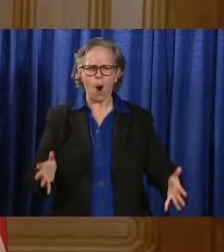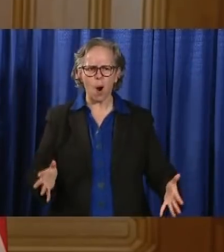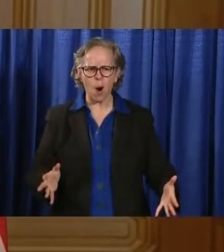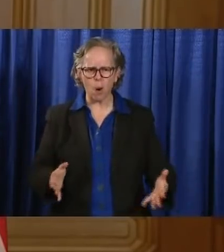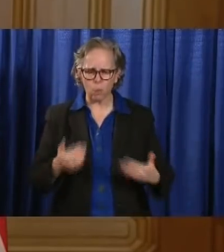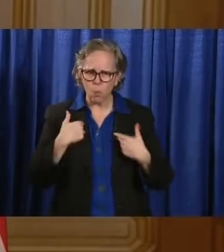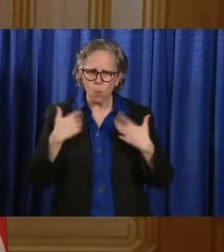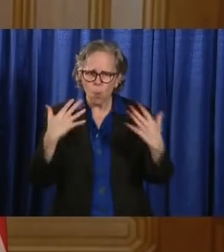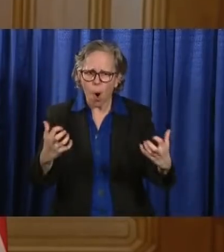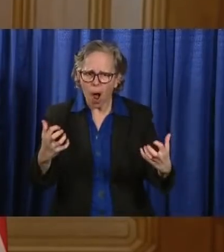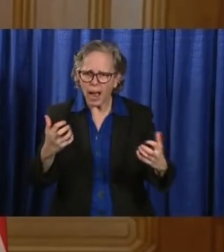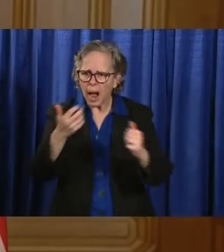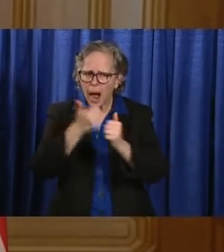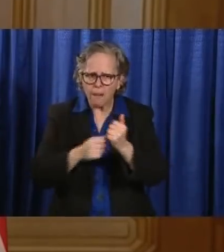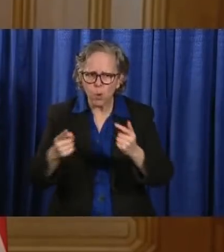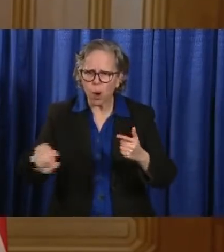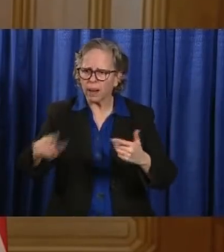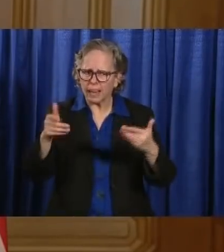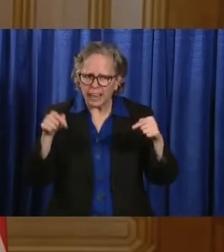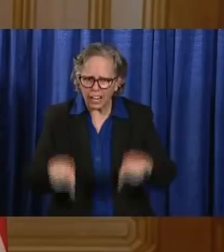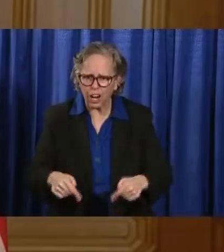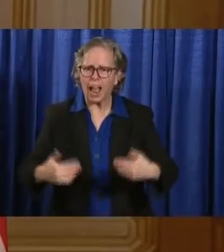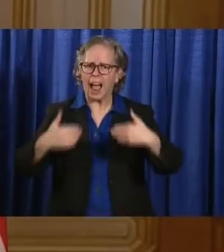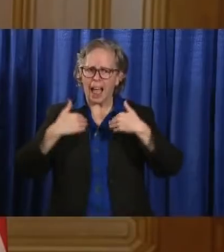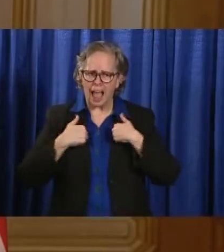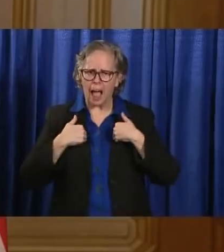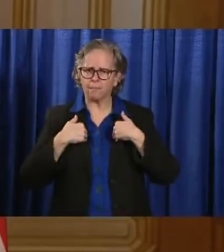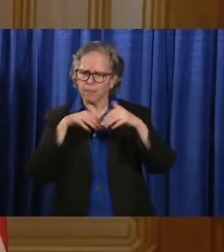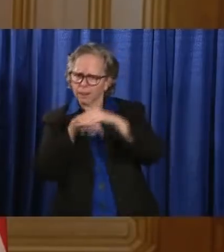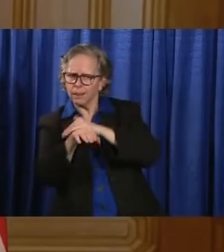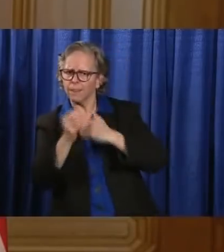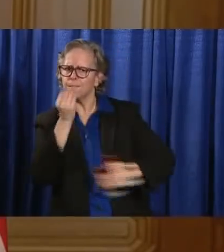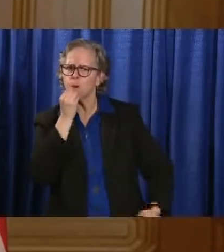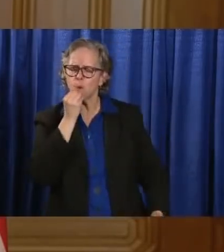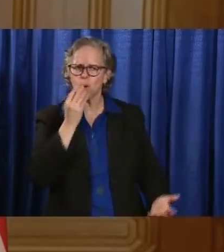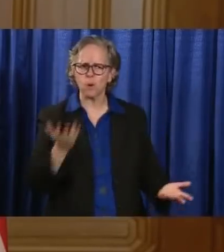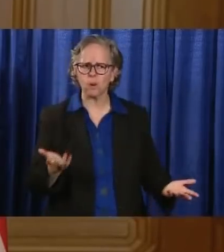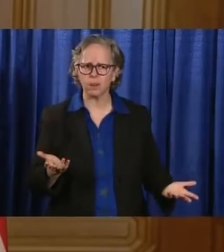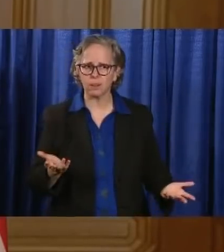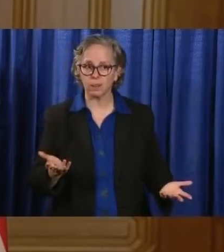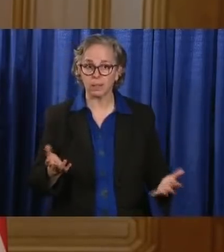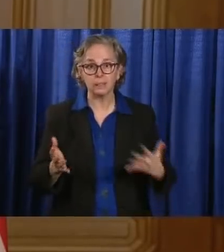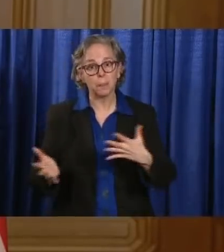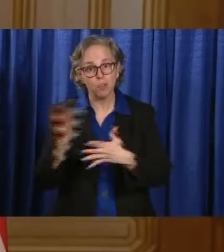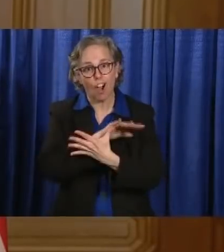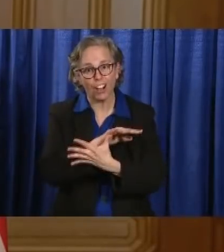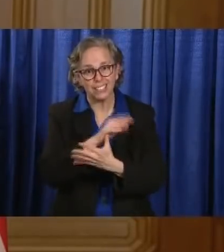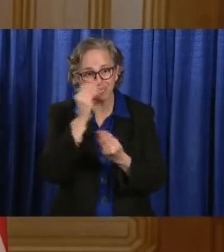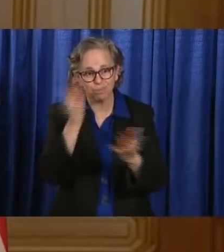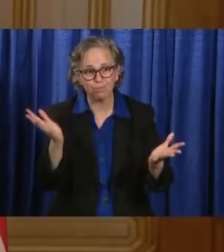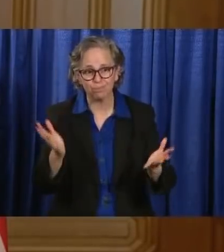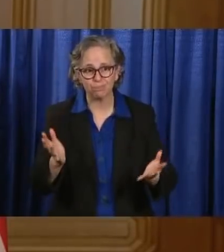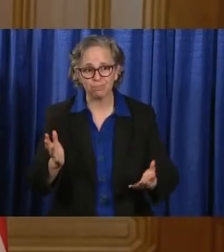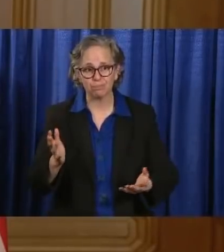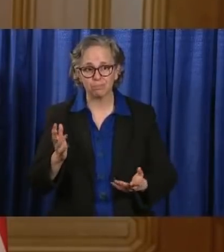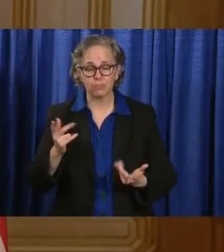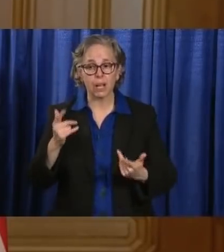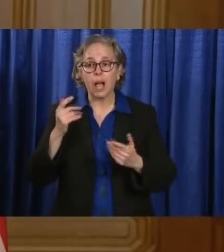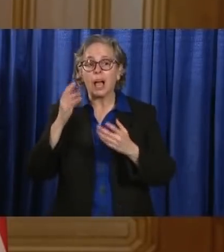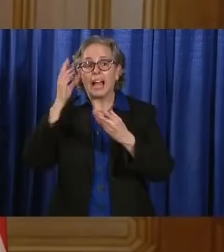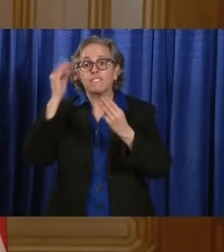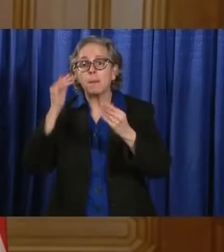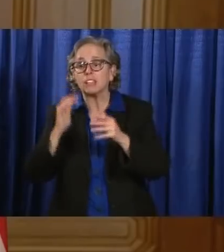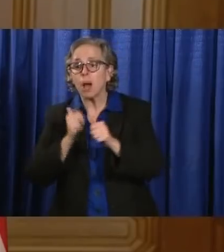everyone in the state is in fact covered. So it is a priority. I don't have an update for you today, but we will. What would